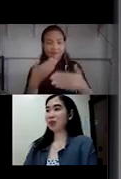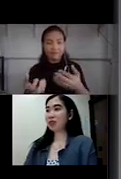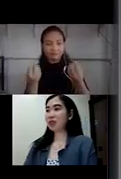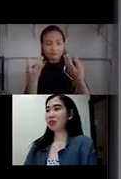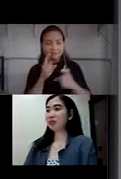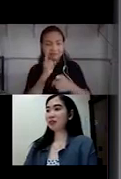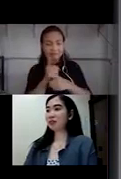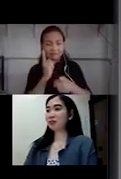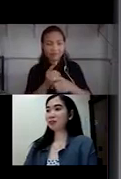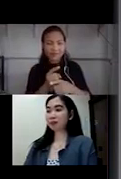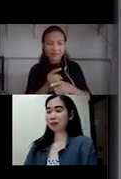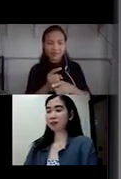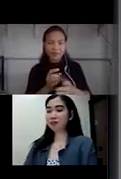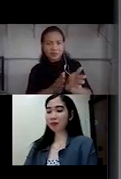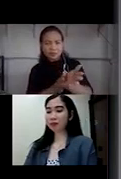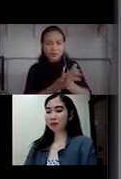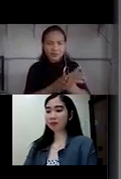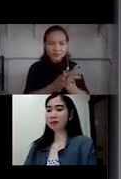Motivated?